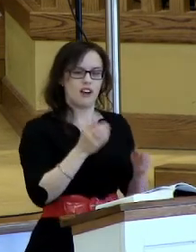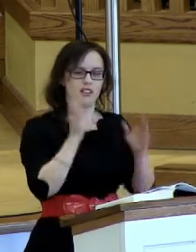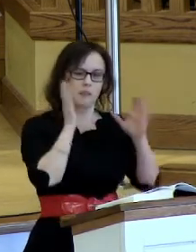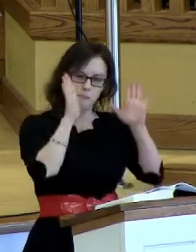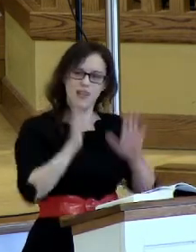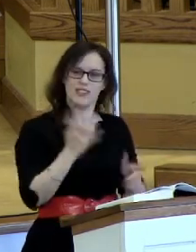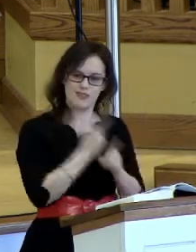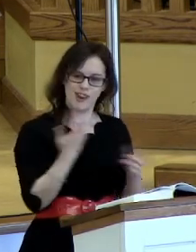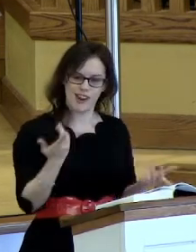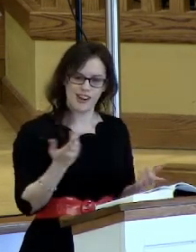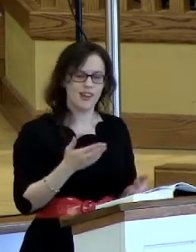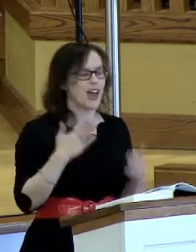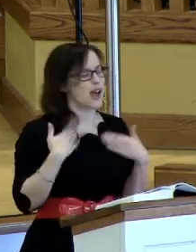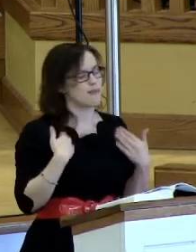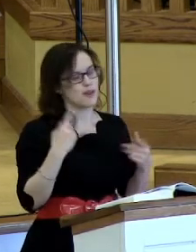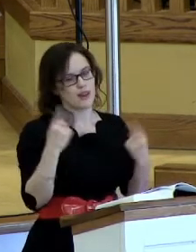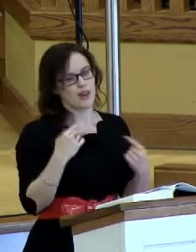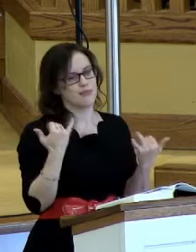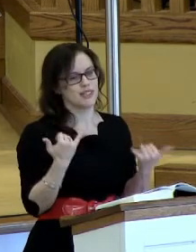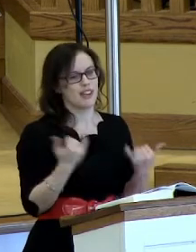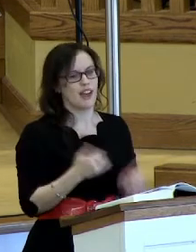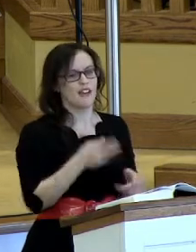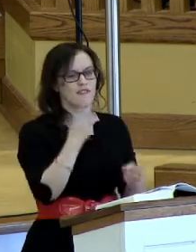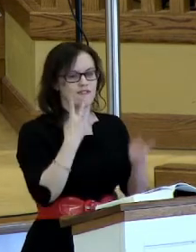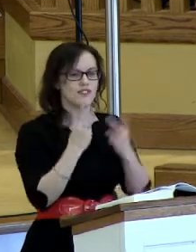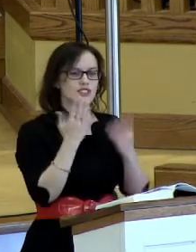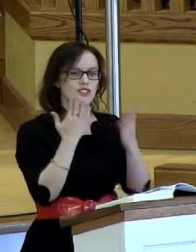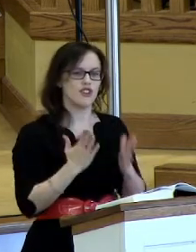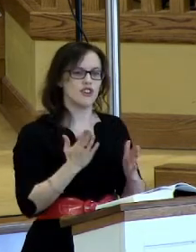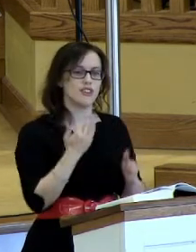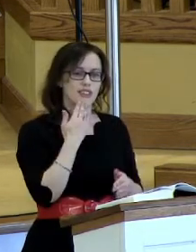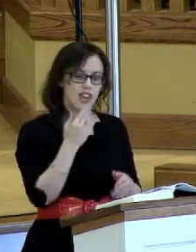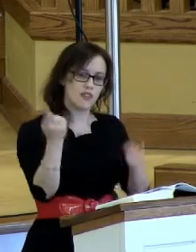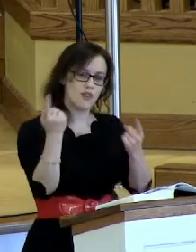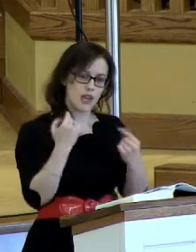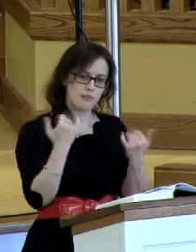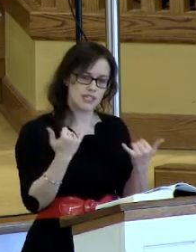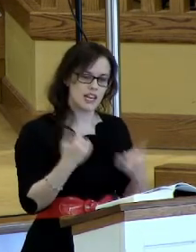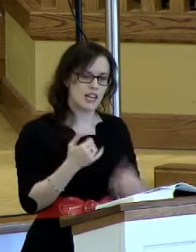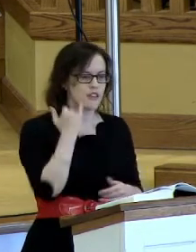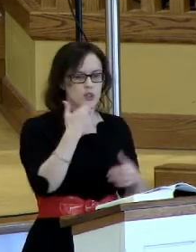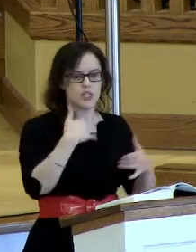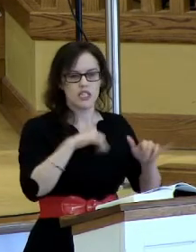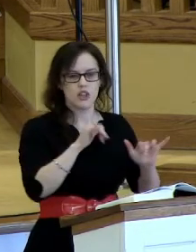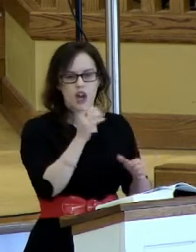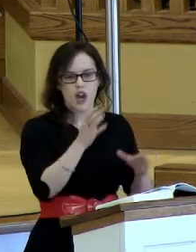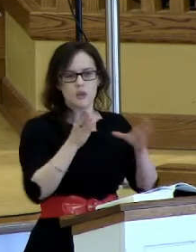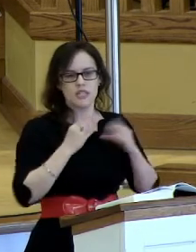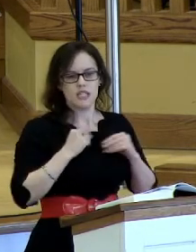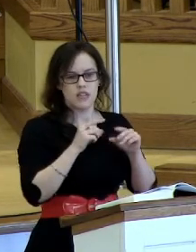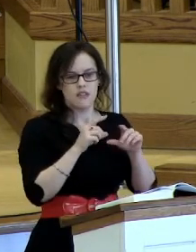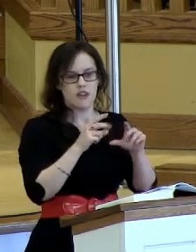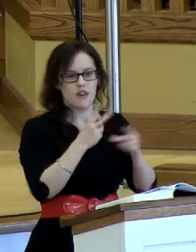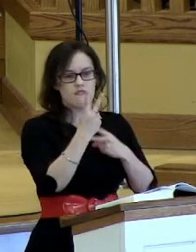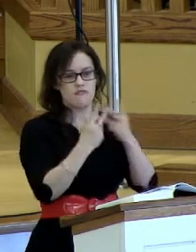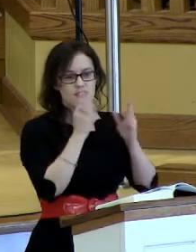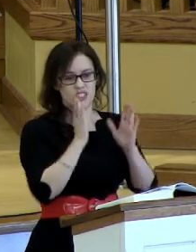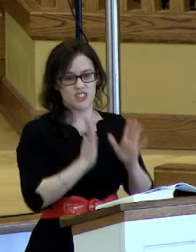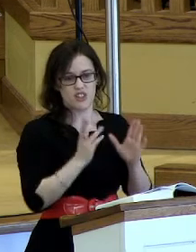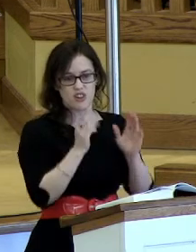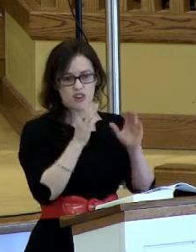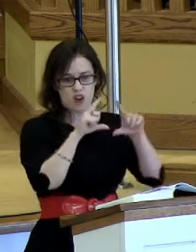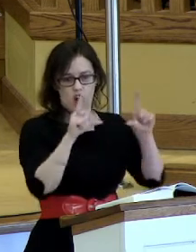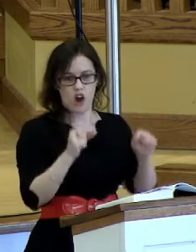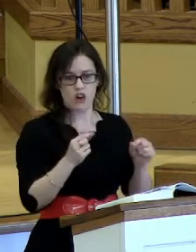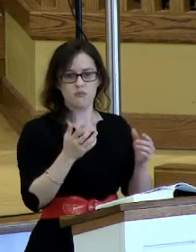Praise the Lord. We're so glad you're here this morning. Visitors, we're thankful that you're here this morning. And if you've not received a visitor card, our men would love